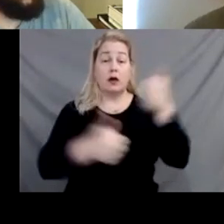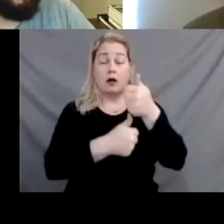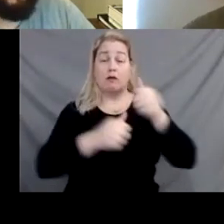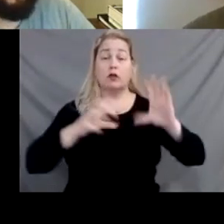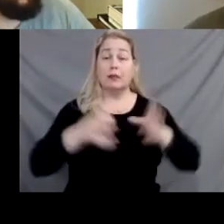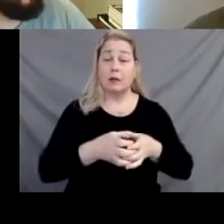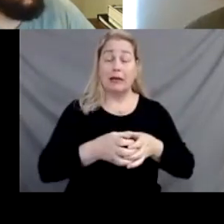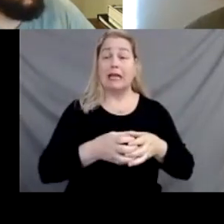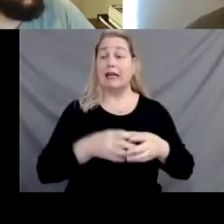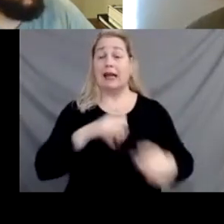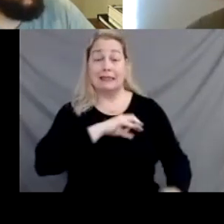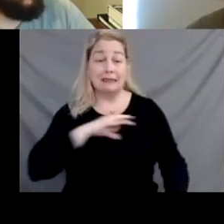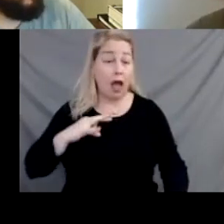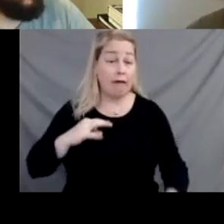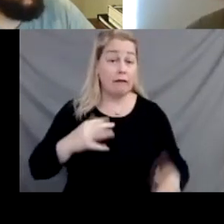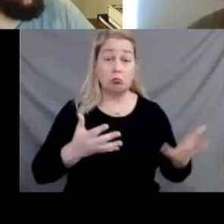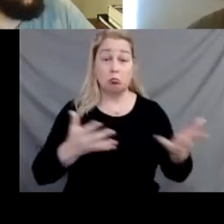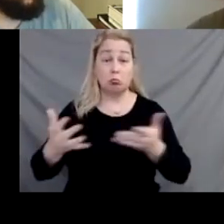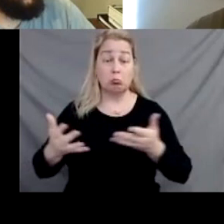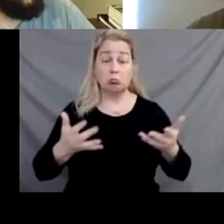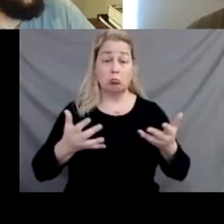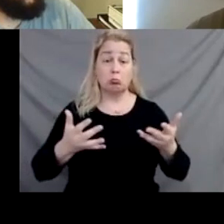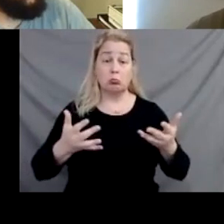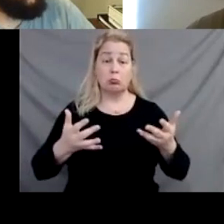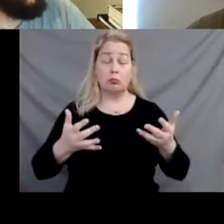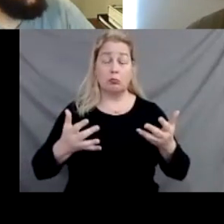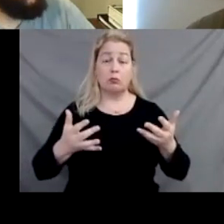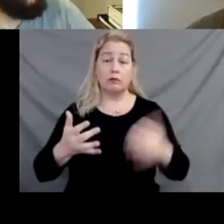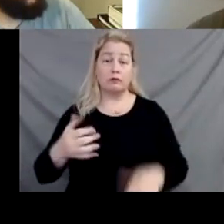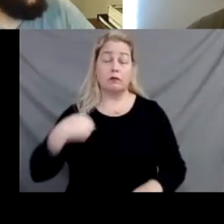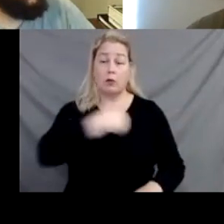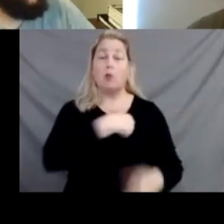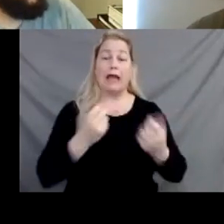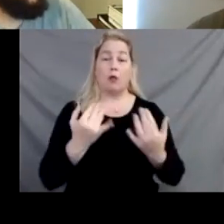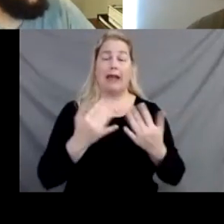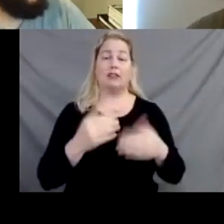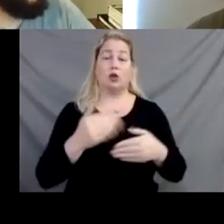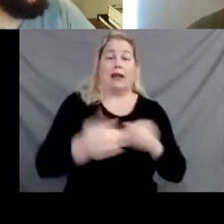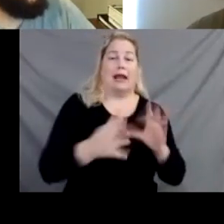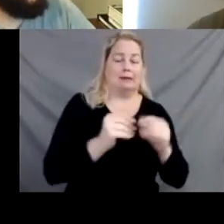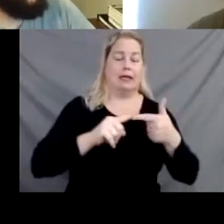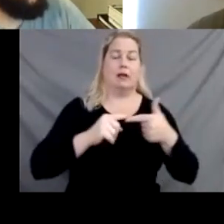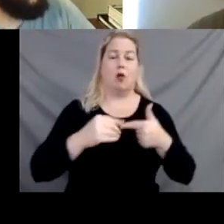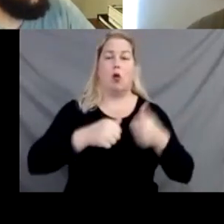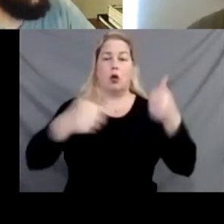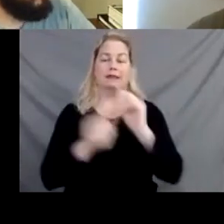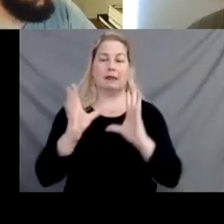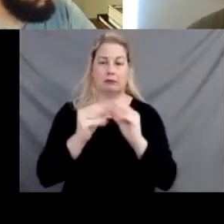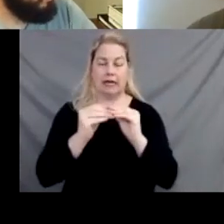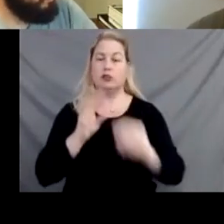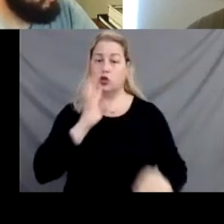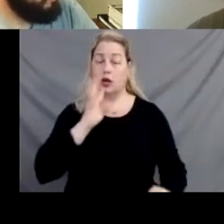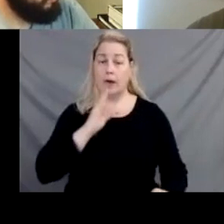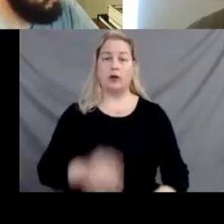now? Or are we good until next meeting or until our subcommittee meeting is to talk about this again? All right, just